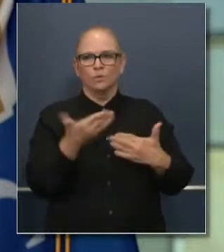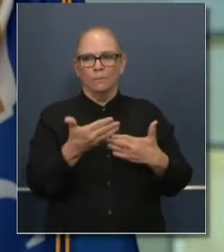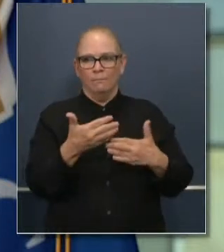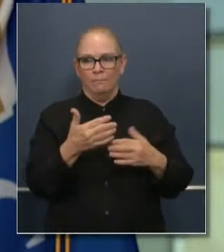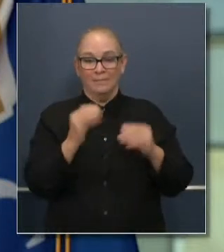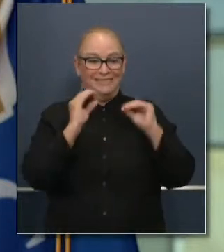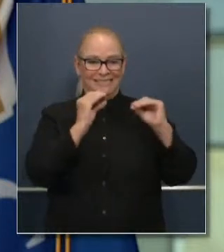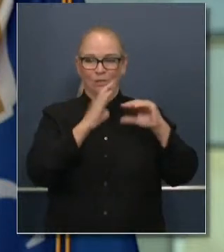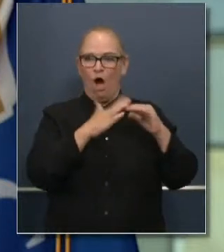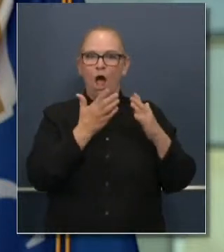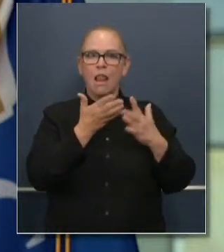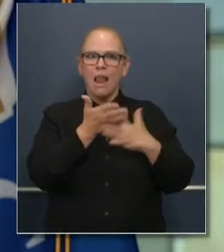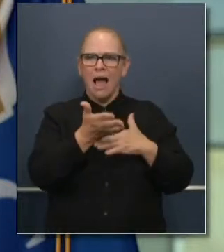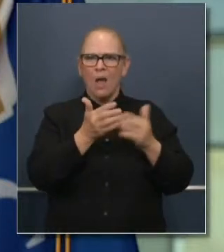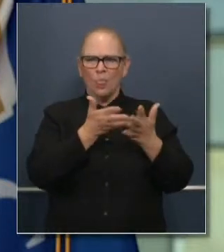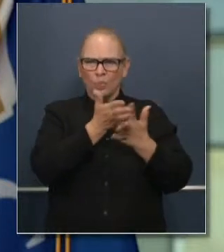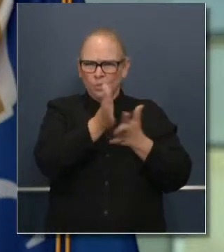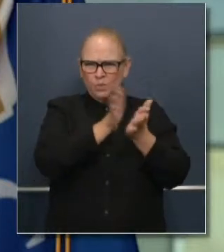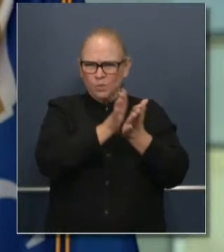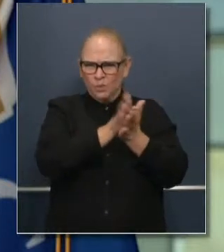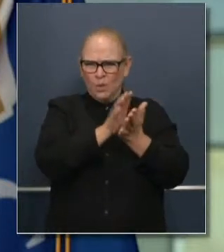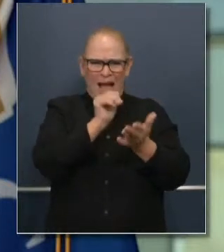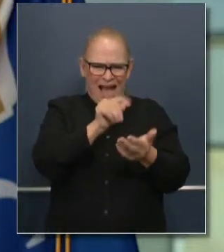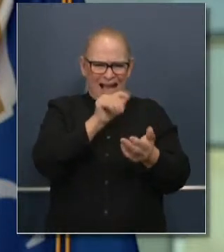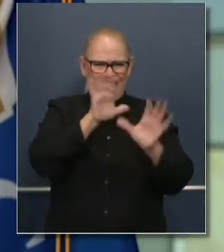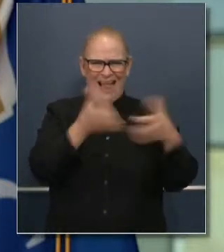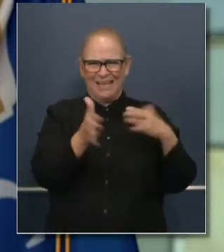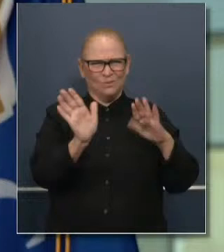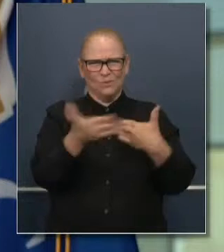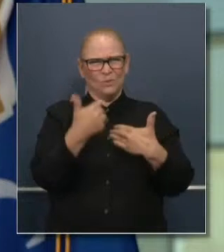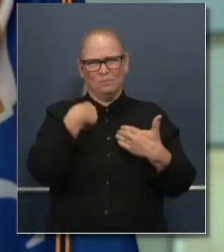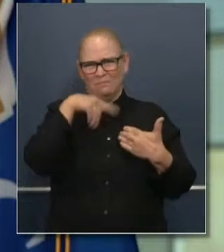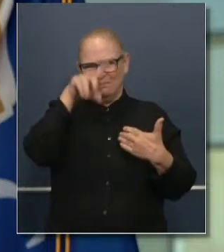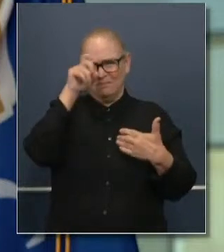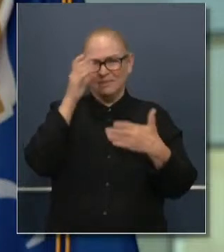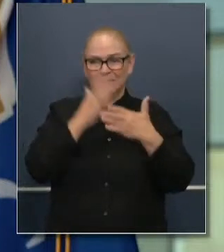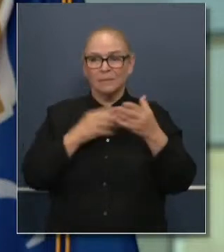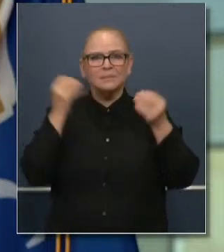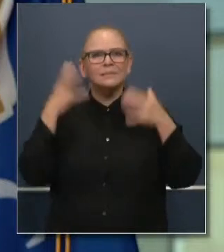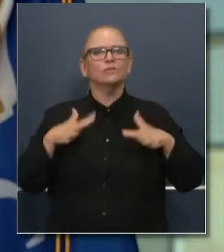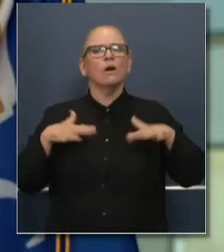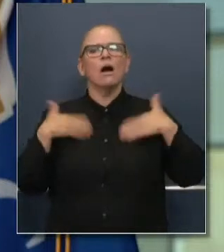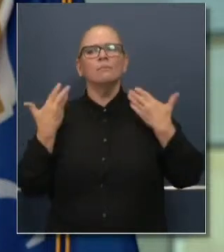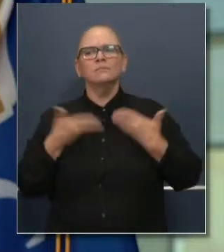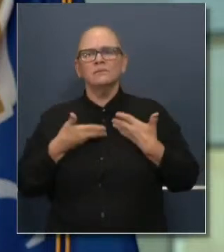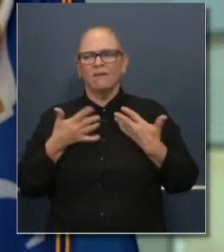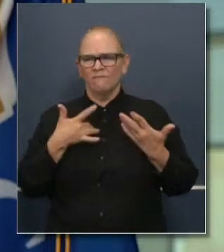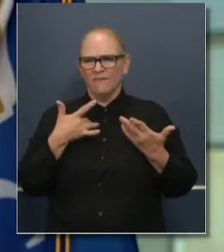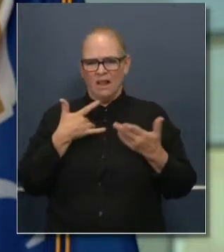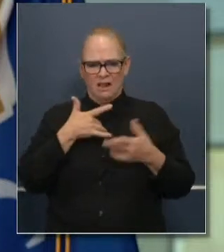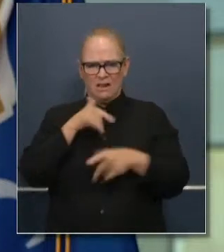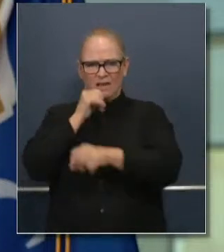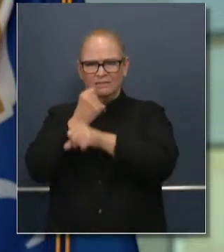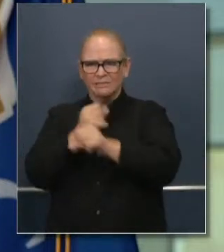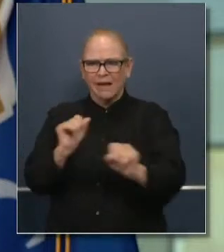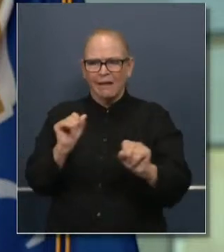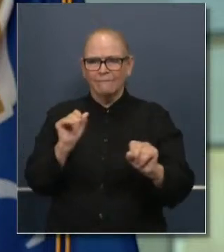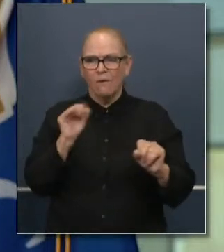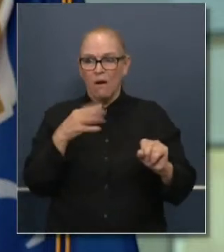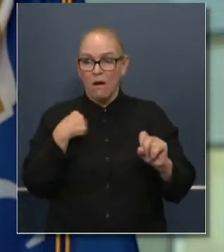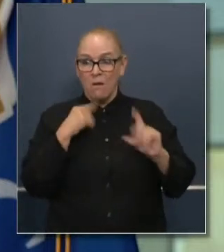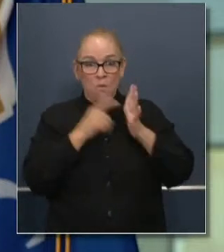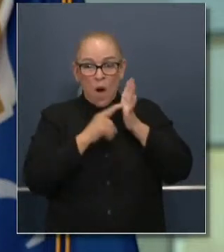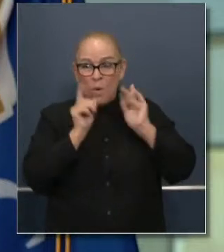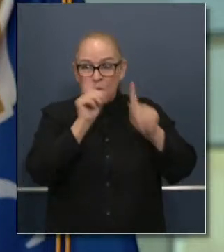some teachers upset. They cite safety concerns, also childcare issues. What is your take on that? Do you think teachers should be required to go